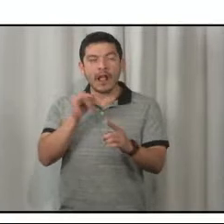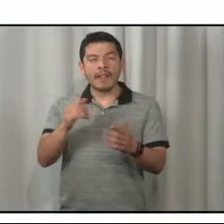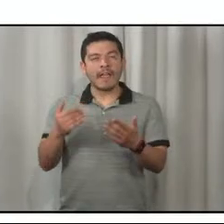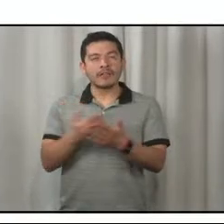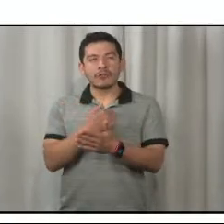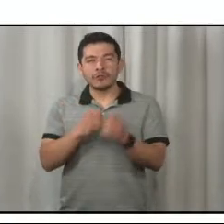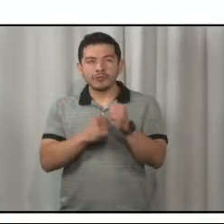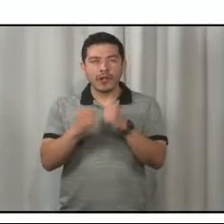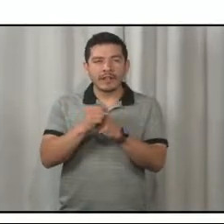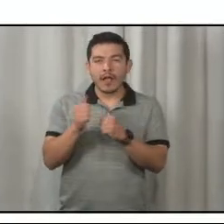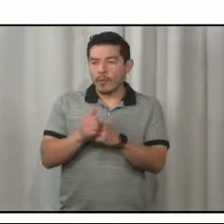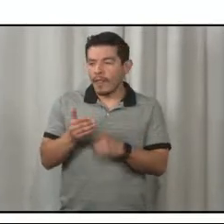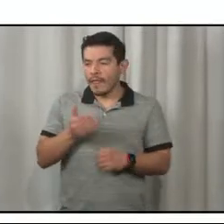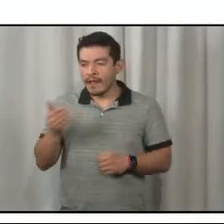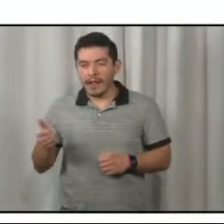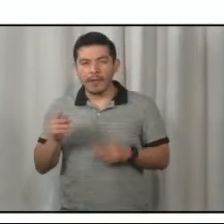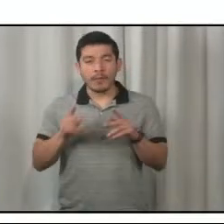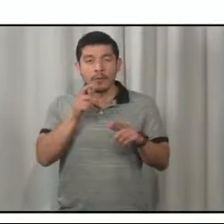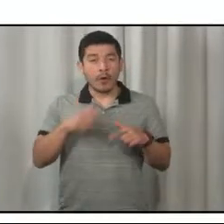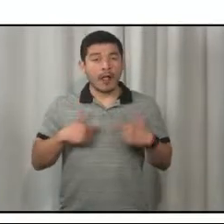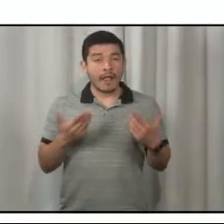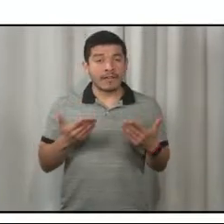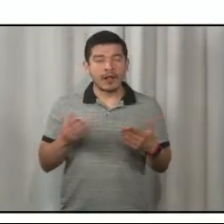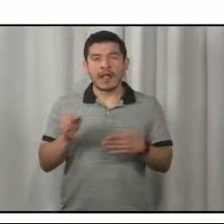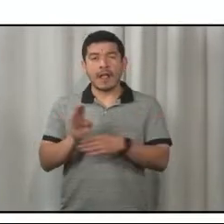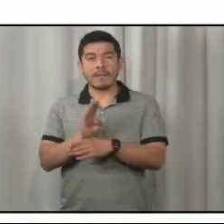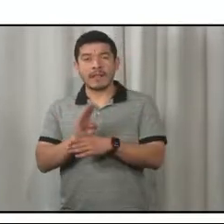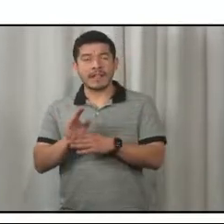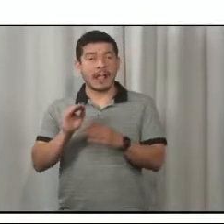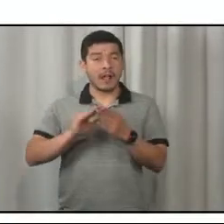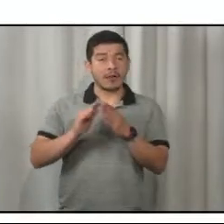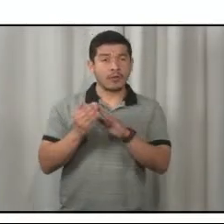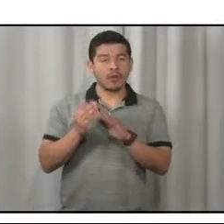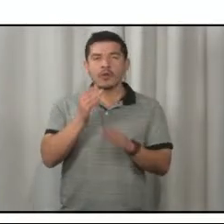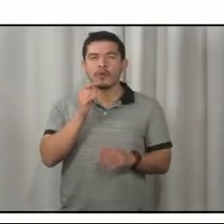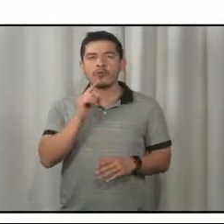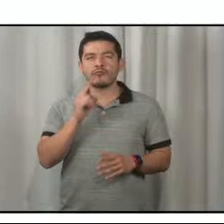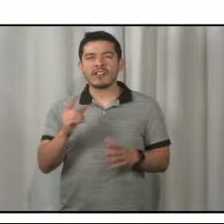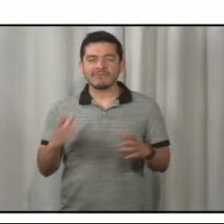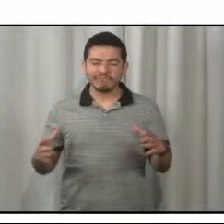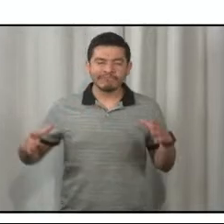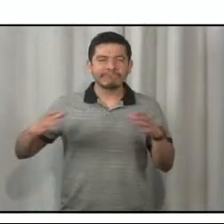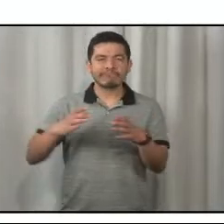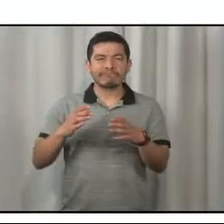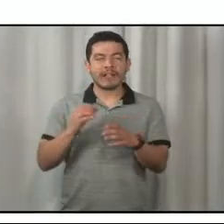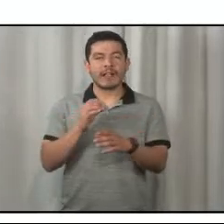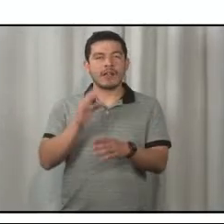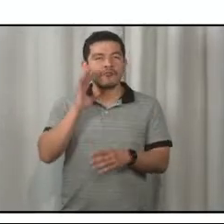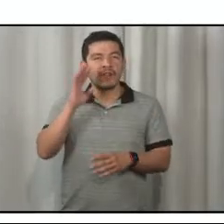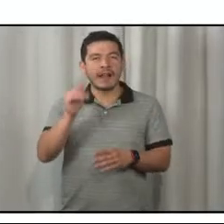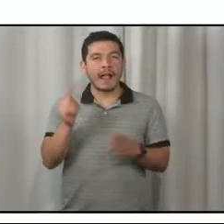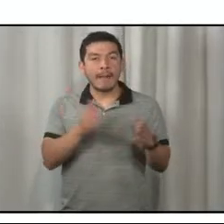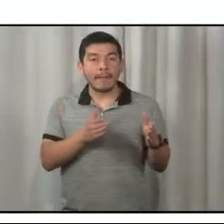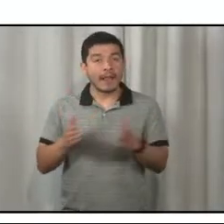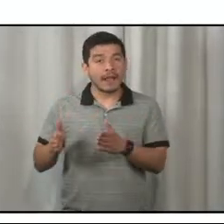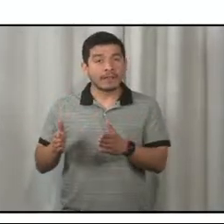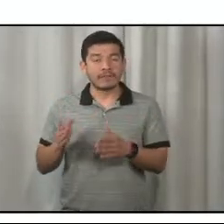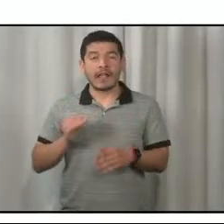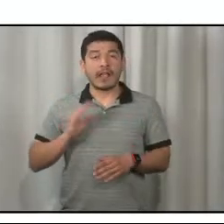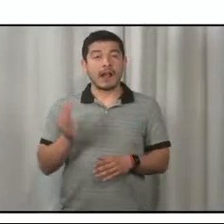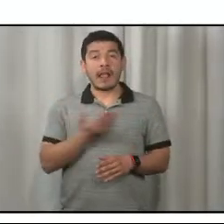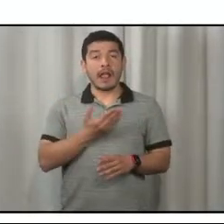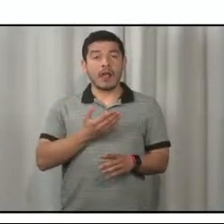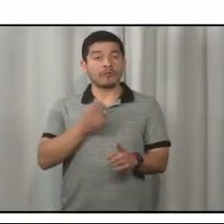with neighbors and residents and businesses and community to really together create a strategic plan. And our statement